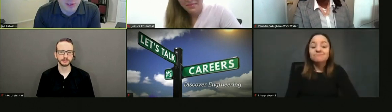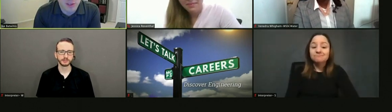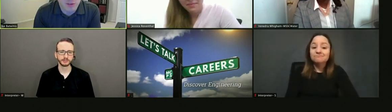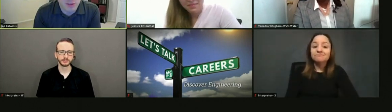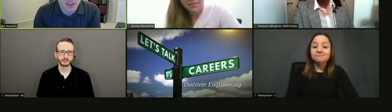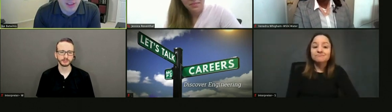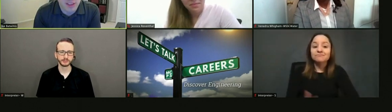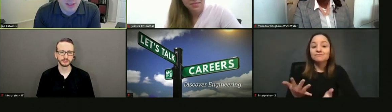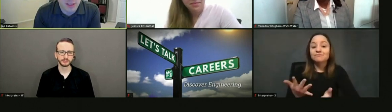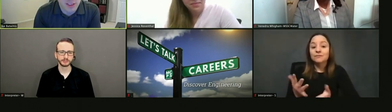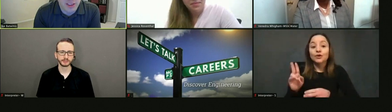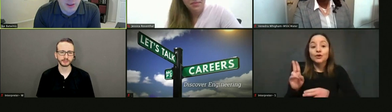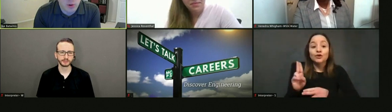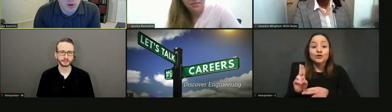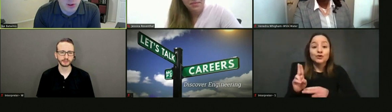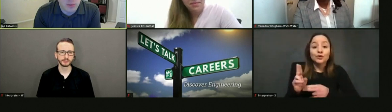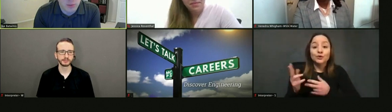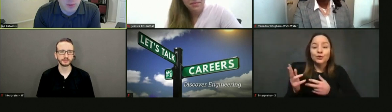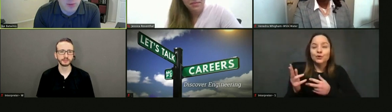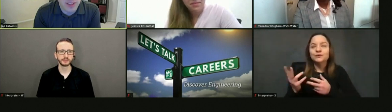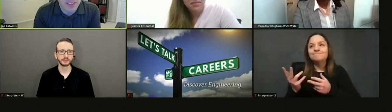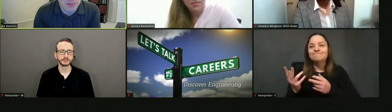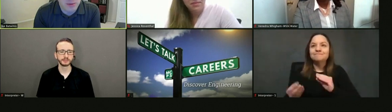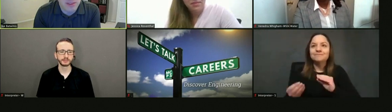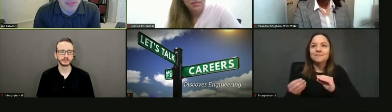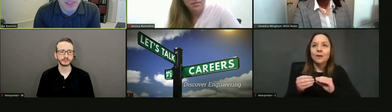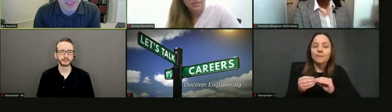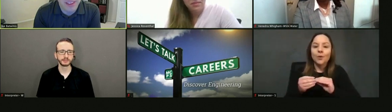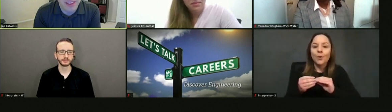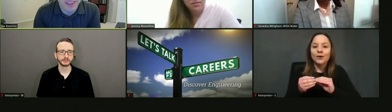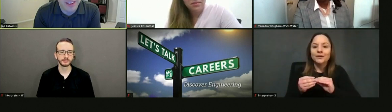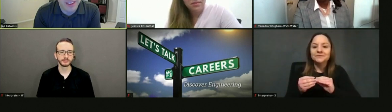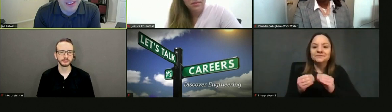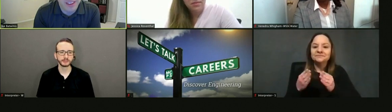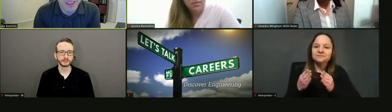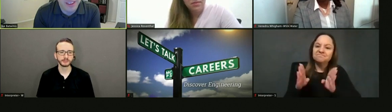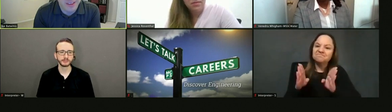So to use a more public example,